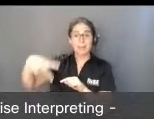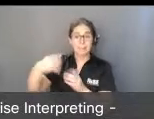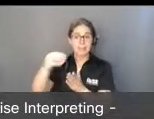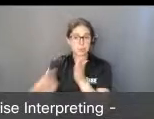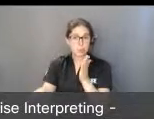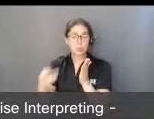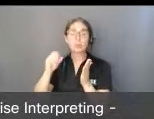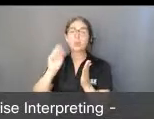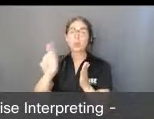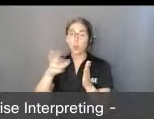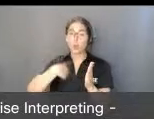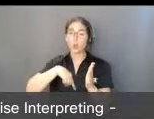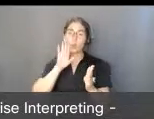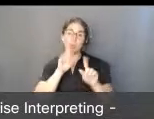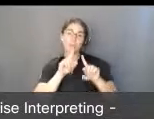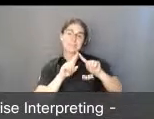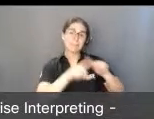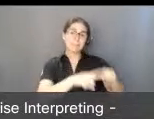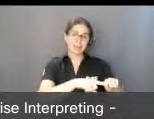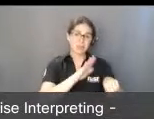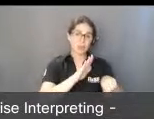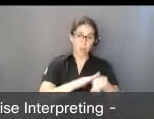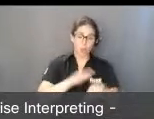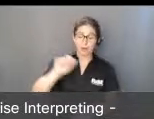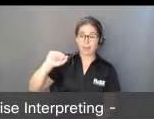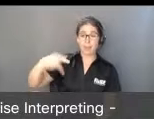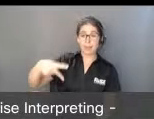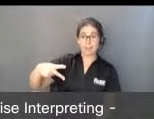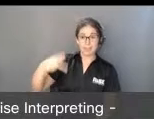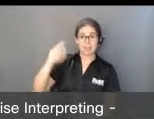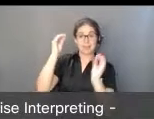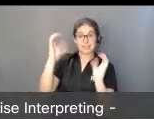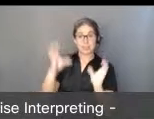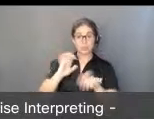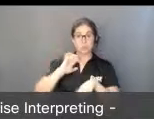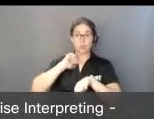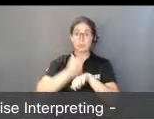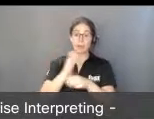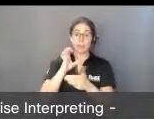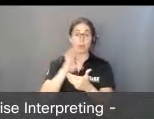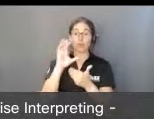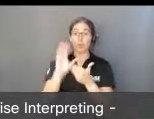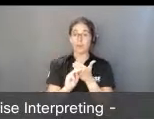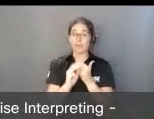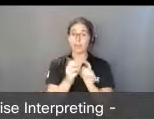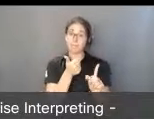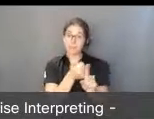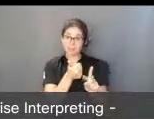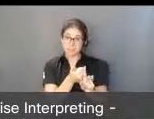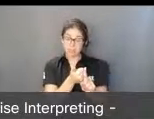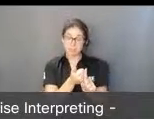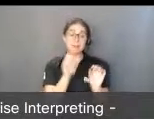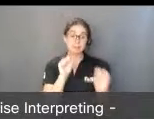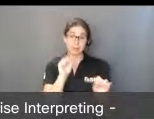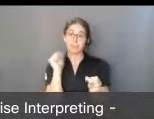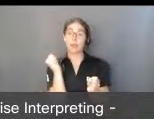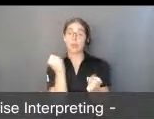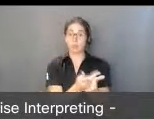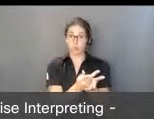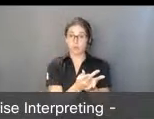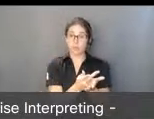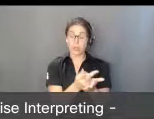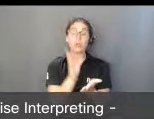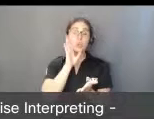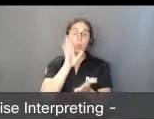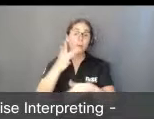placement teachers to put a curriculum together to be approved so it could be available